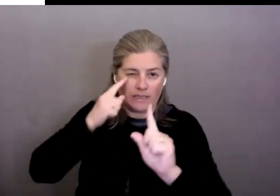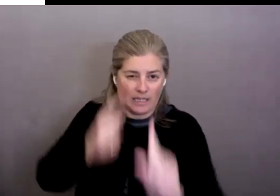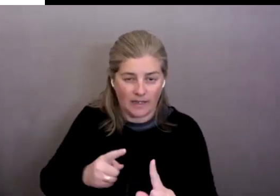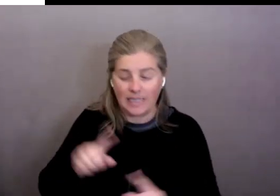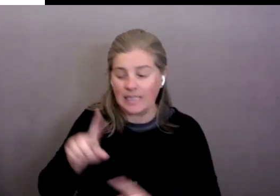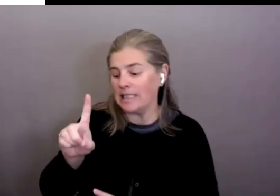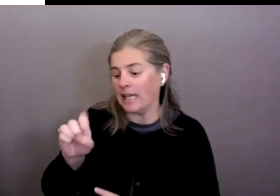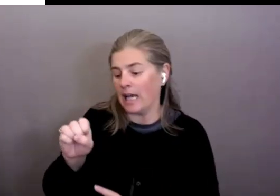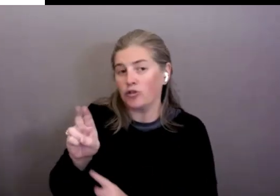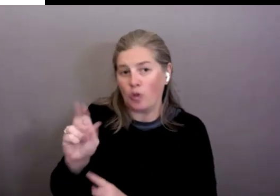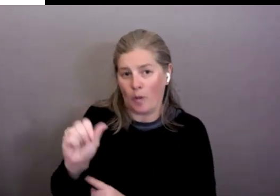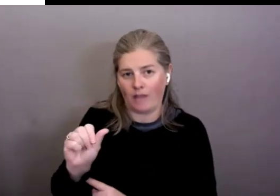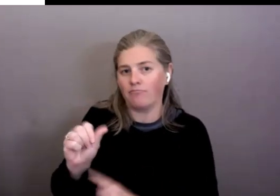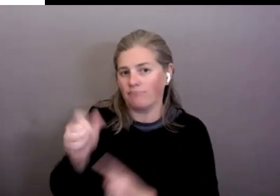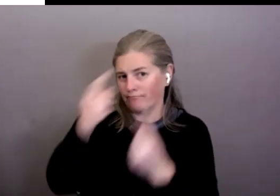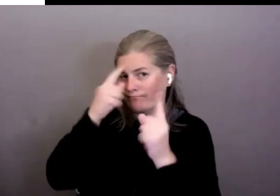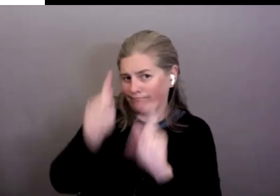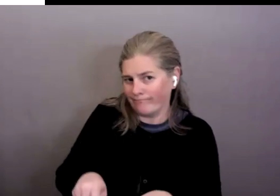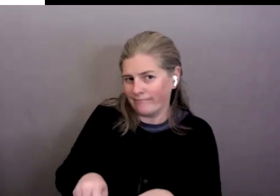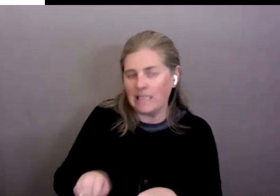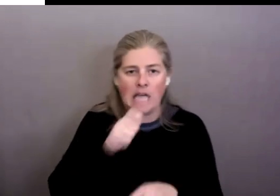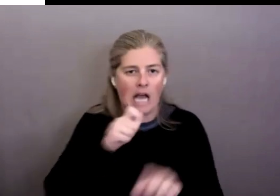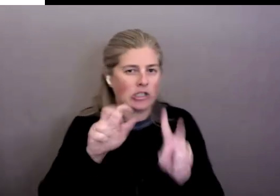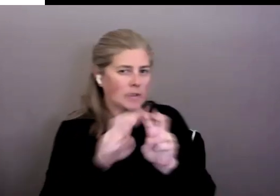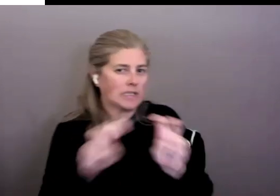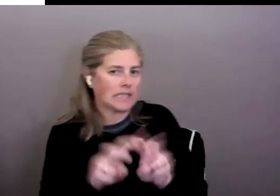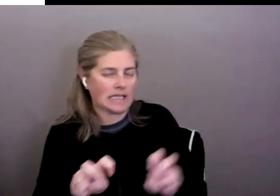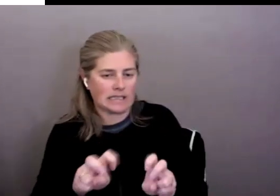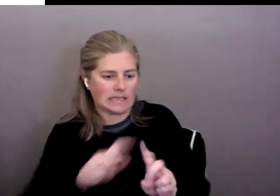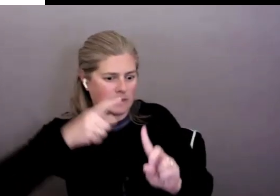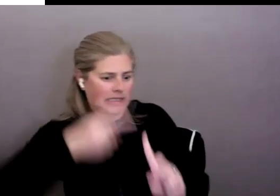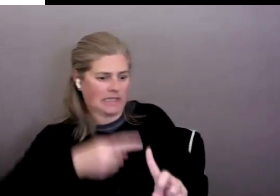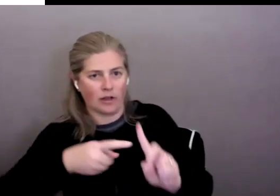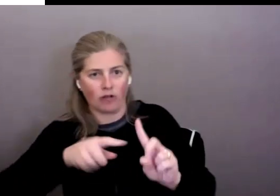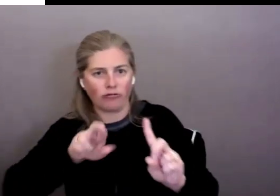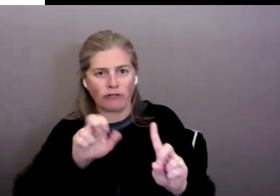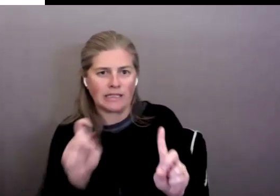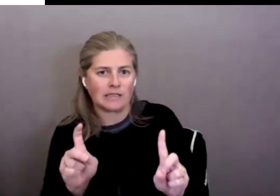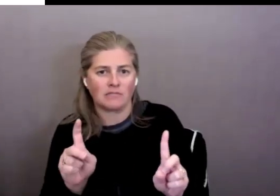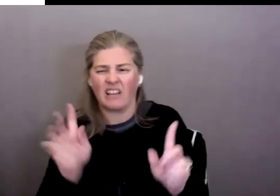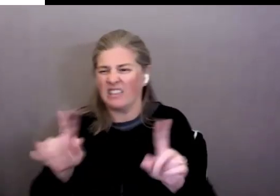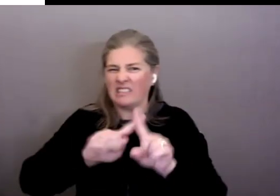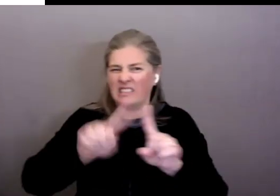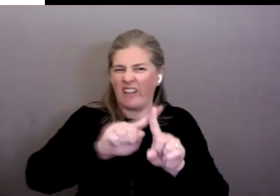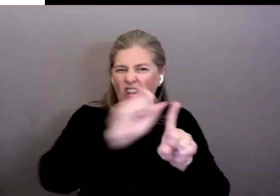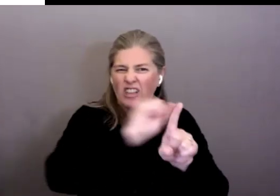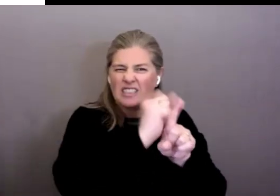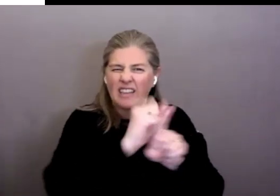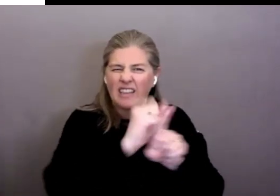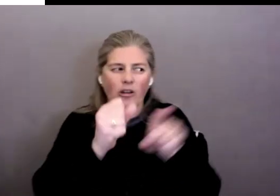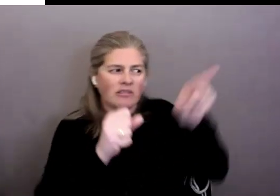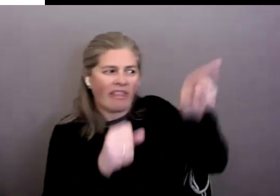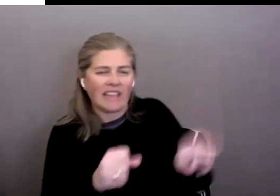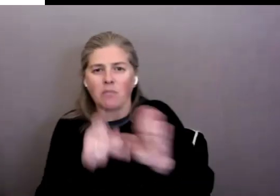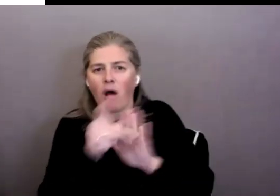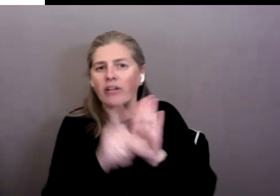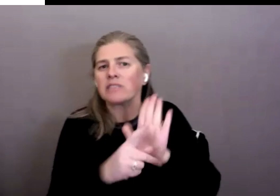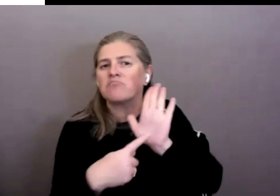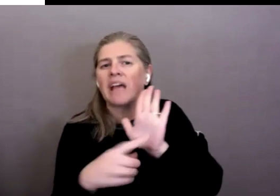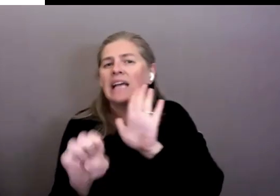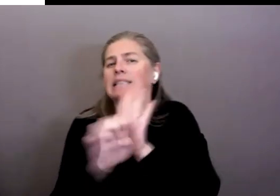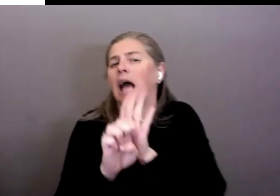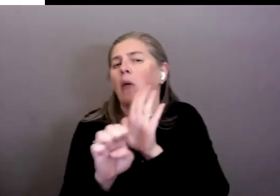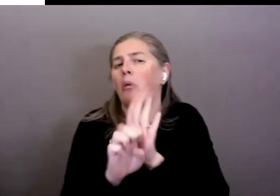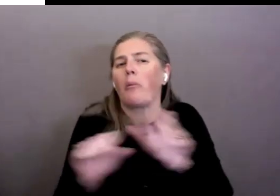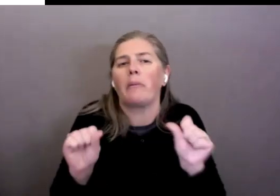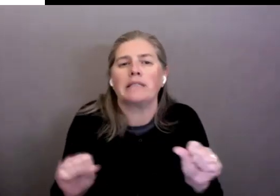might alternatively decide not to assess specific risks at all. The scenarios in this policy are examples of potential risks that may